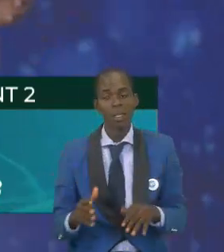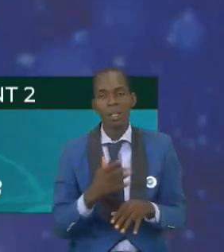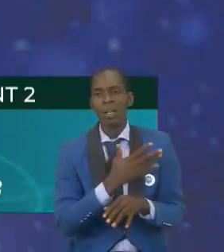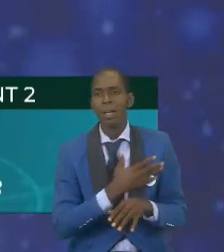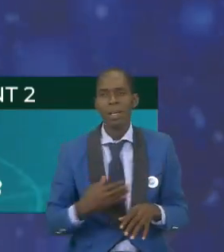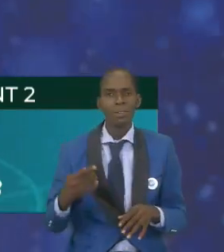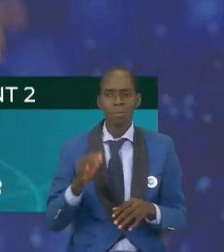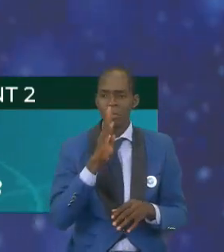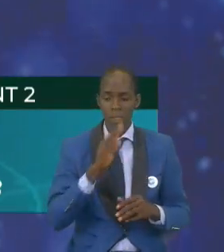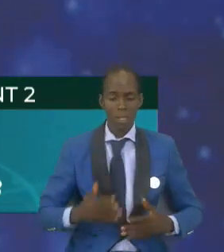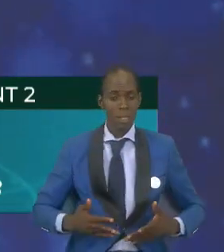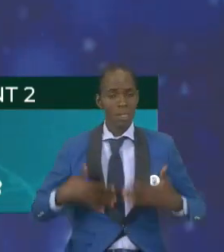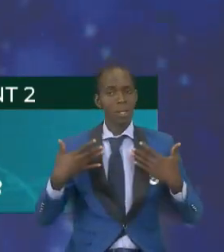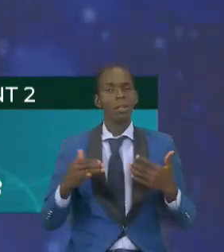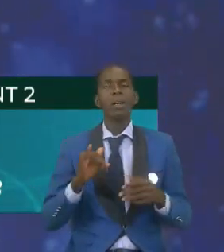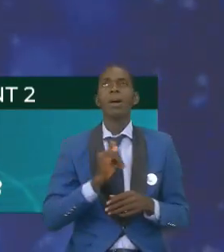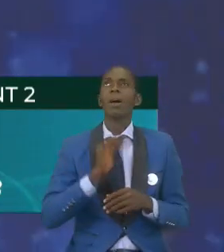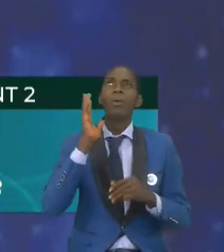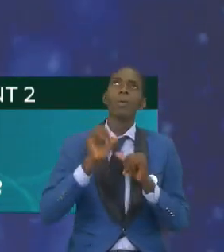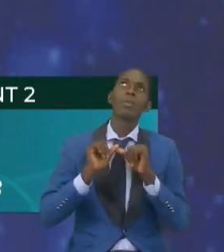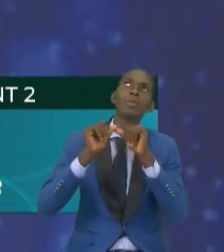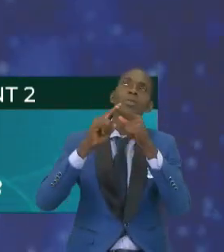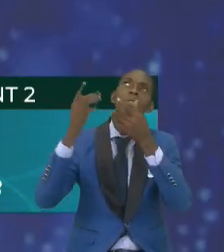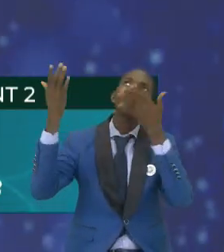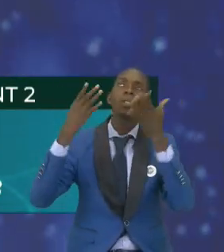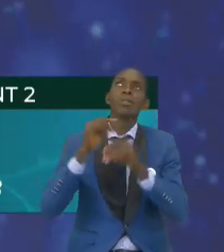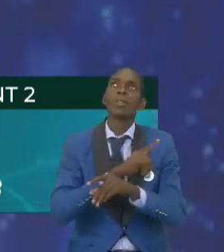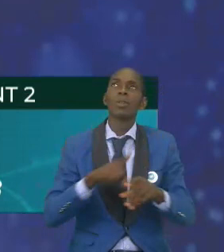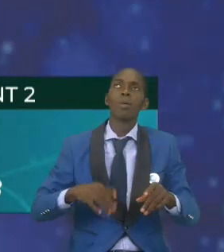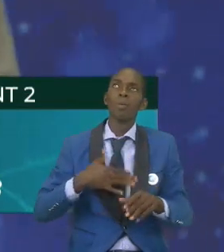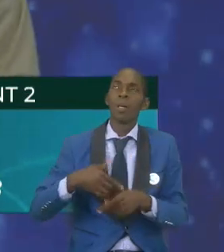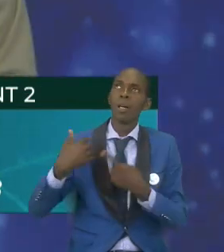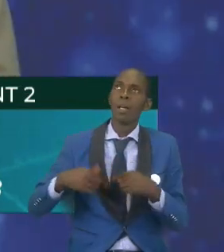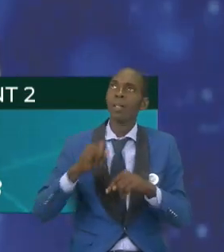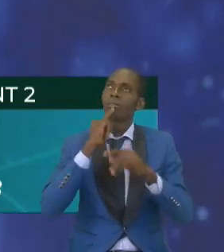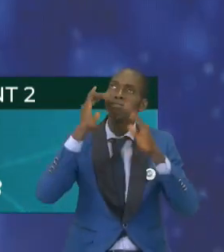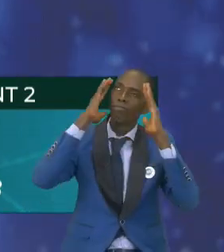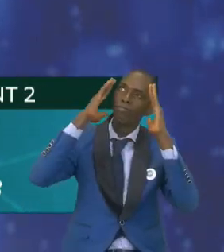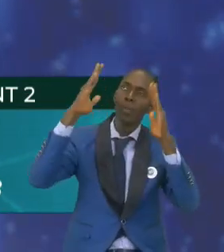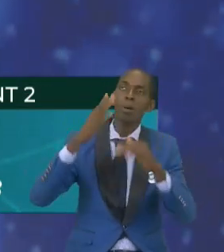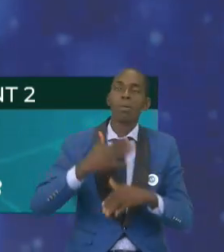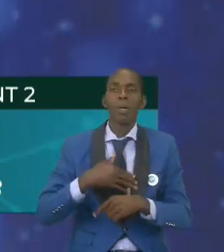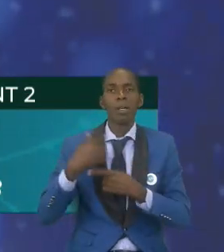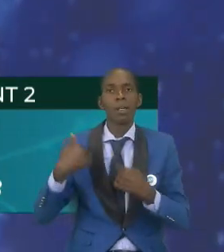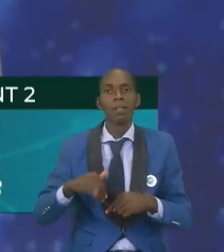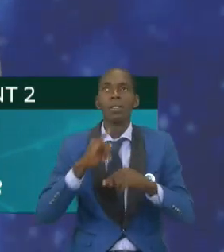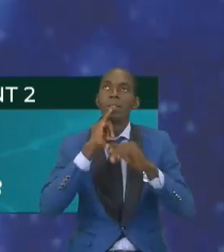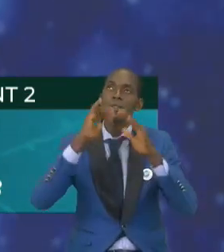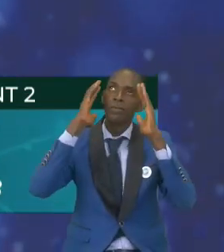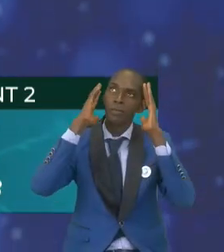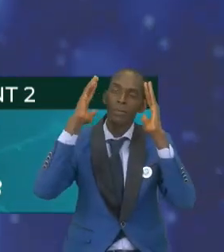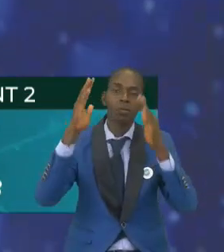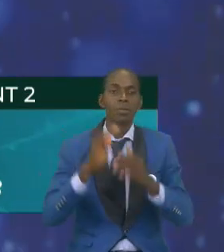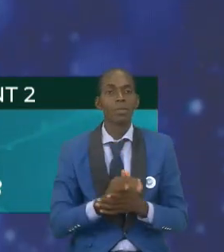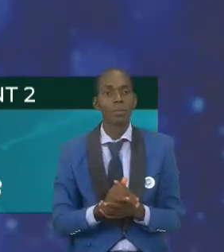alive, I'll keep on serving the Lord. My heart is fixed to God. My heart is